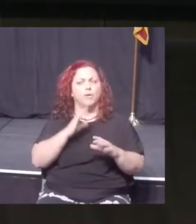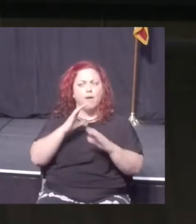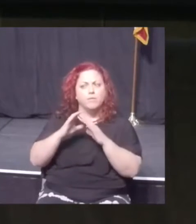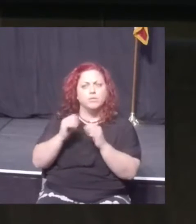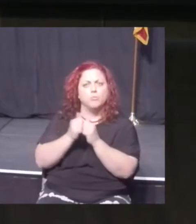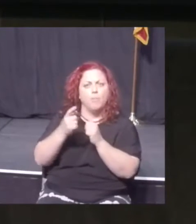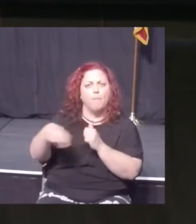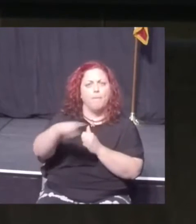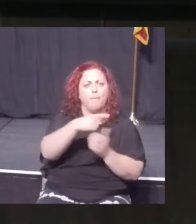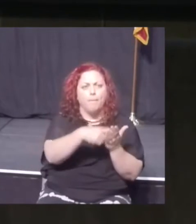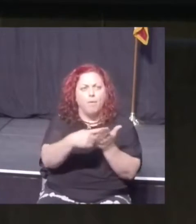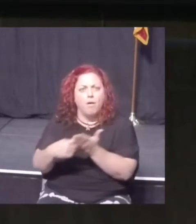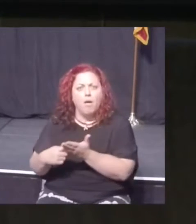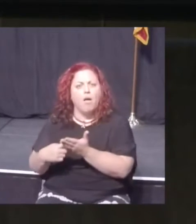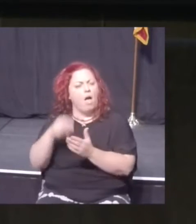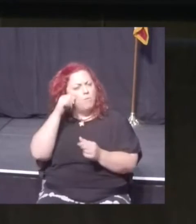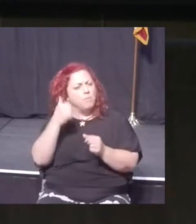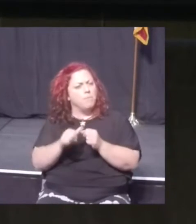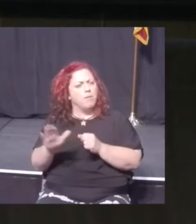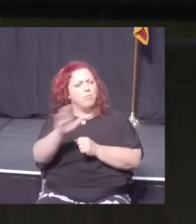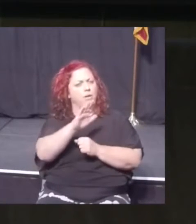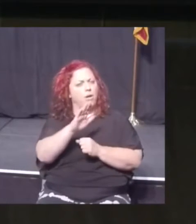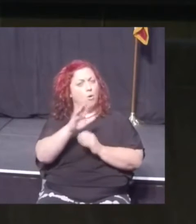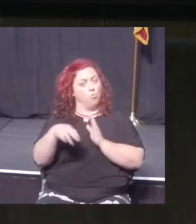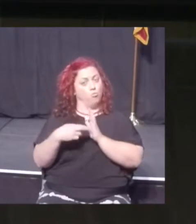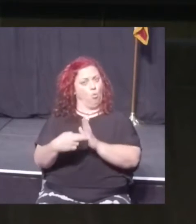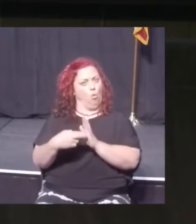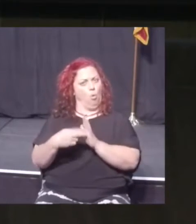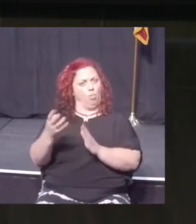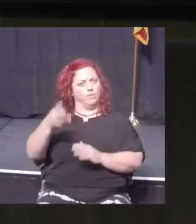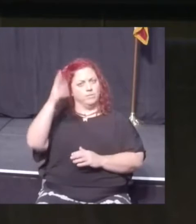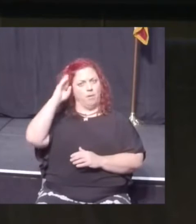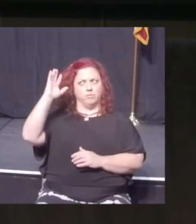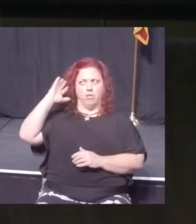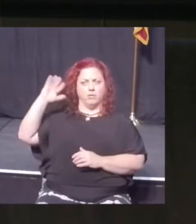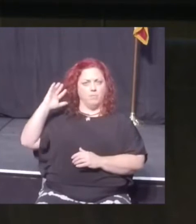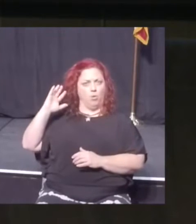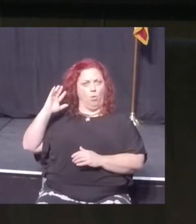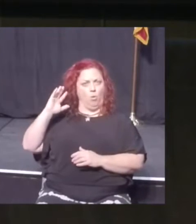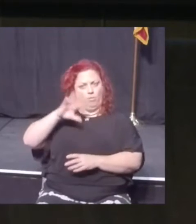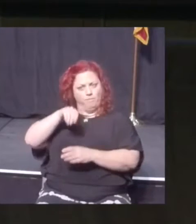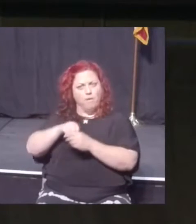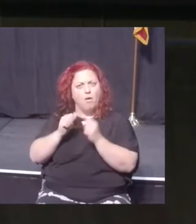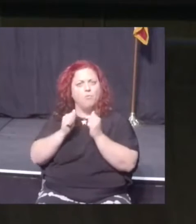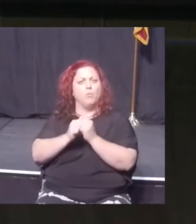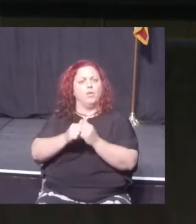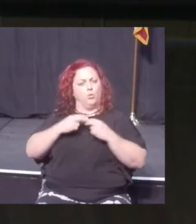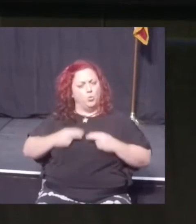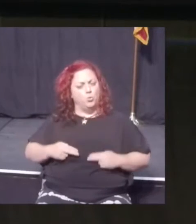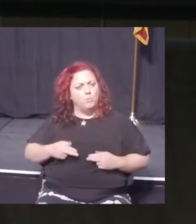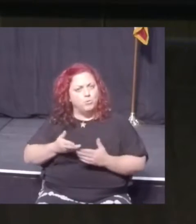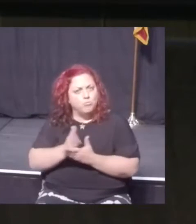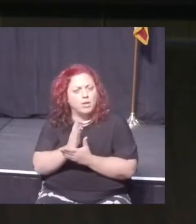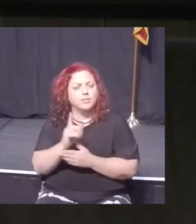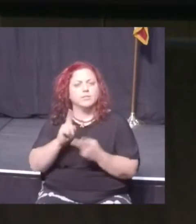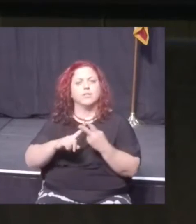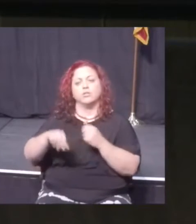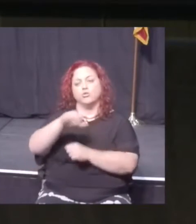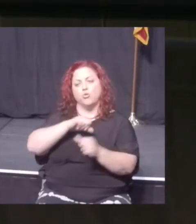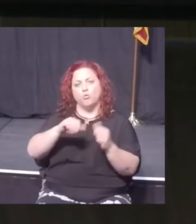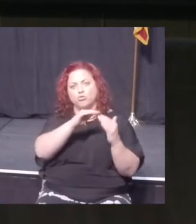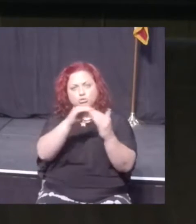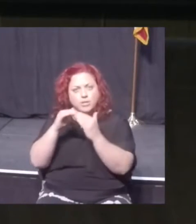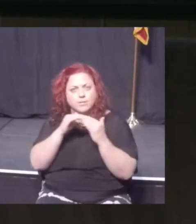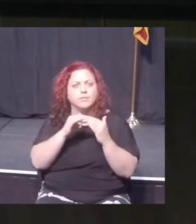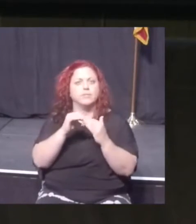community leaders, of the role Spartans have played in the struggle for human rights, social justice, racial